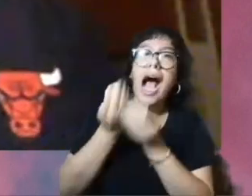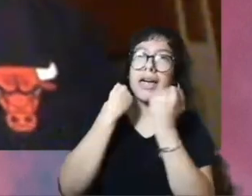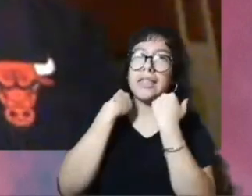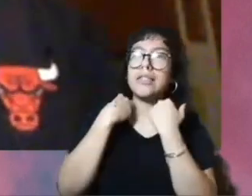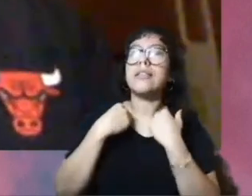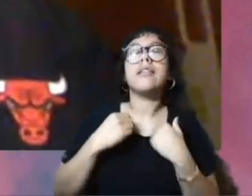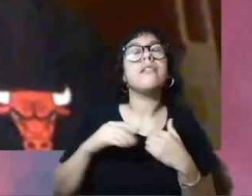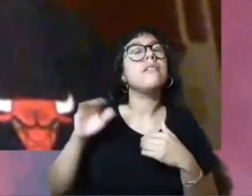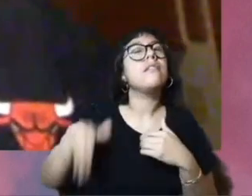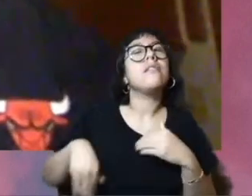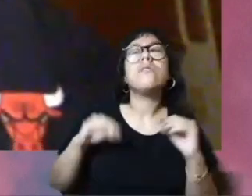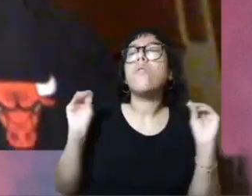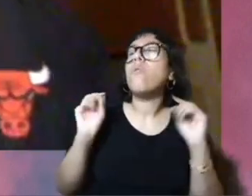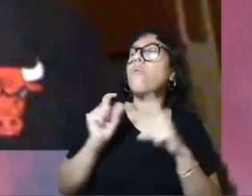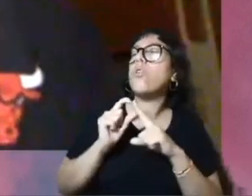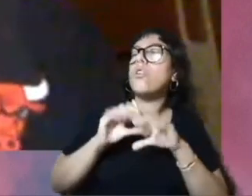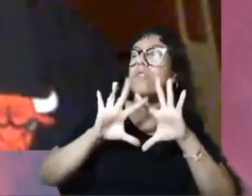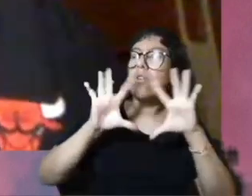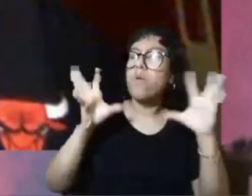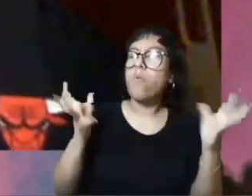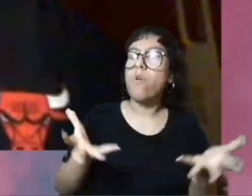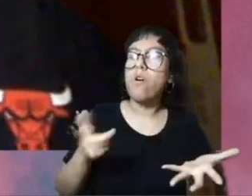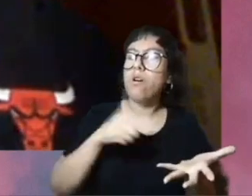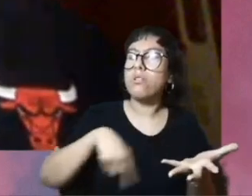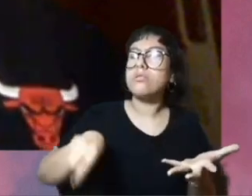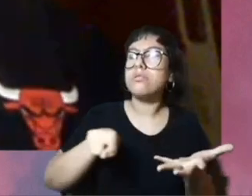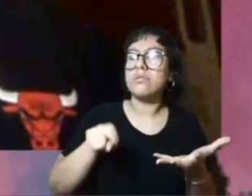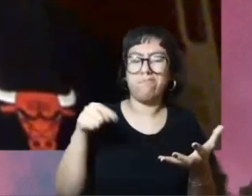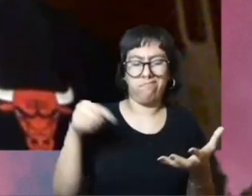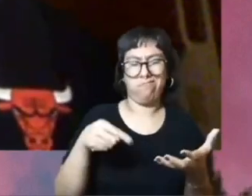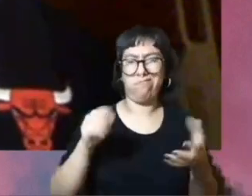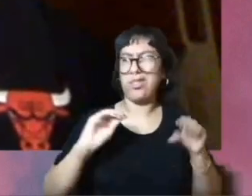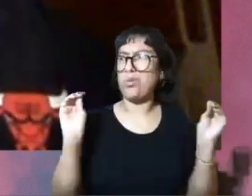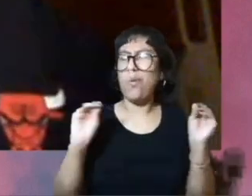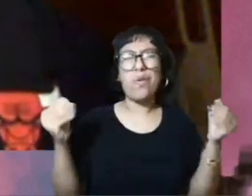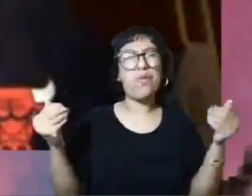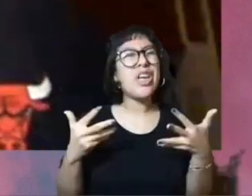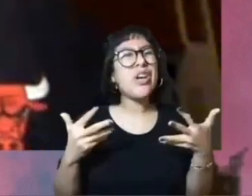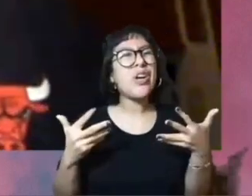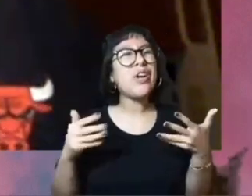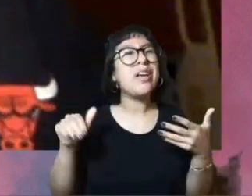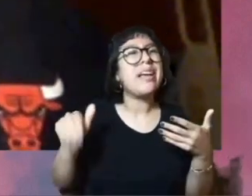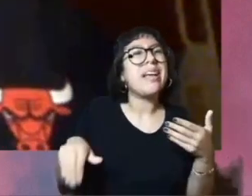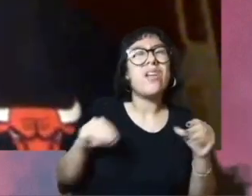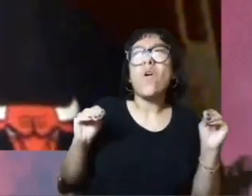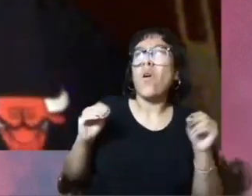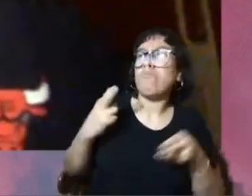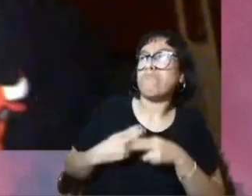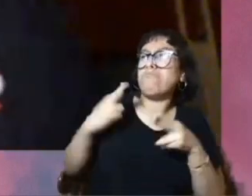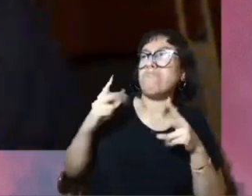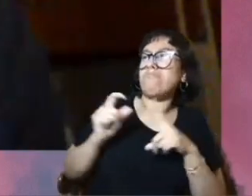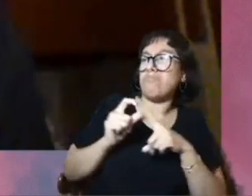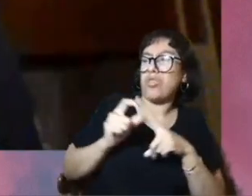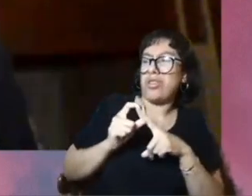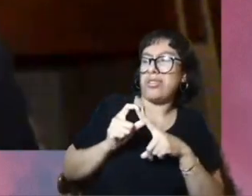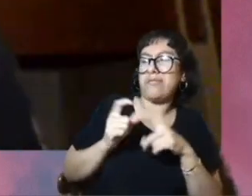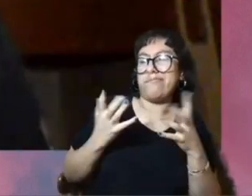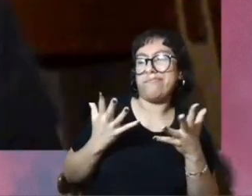word for a world with no fear. Ain't yet, but we